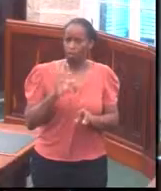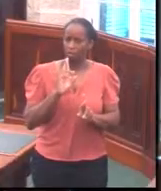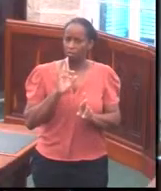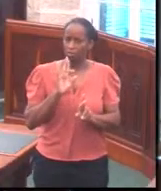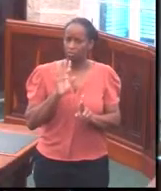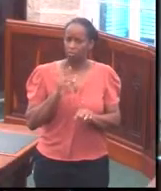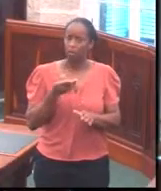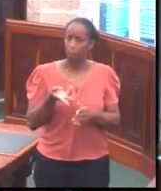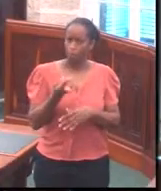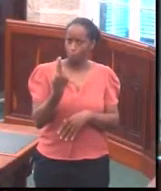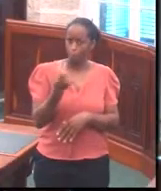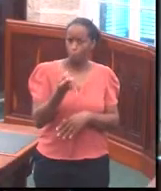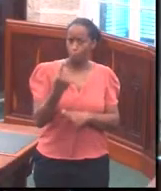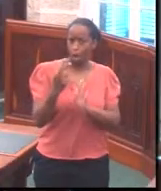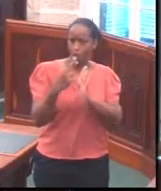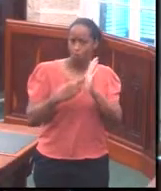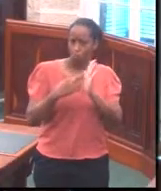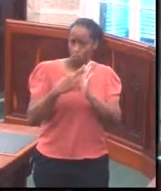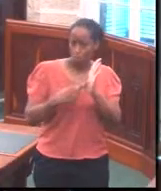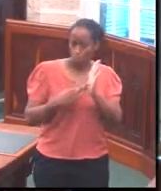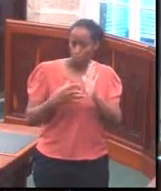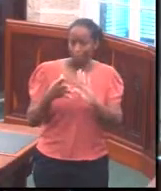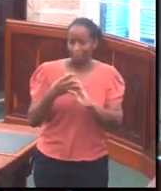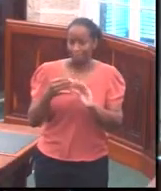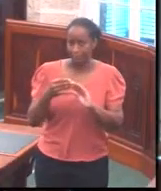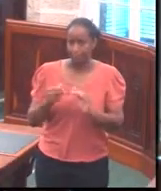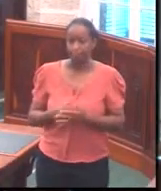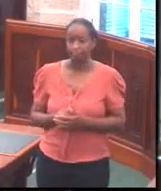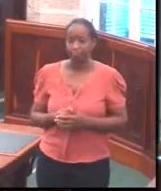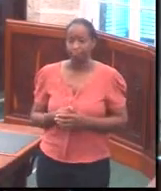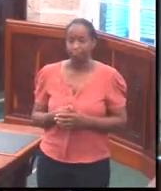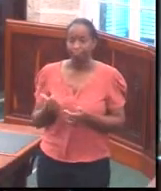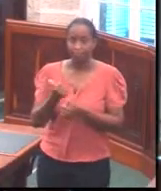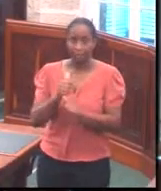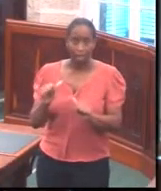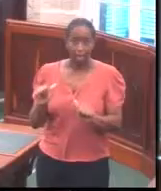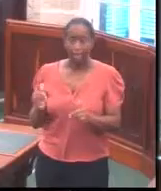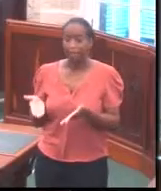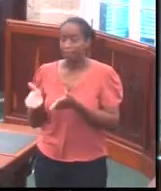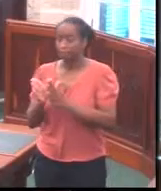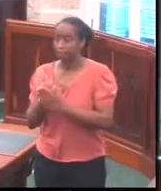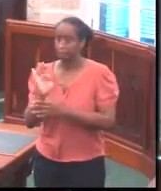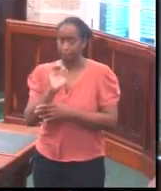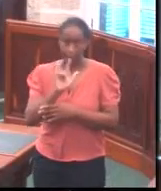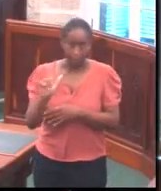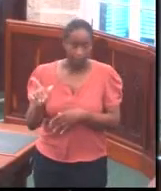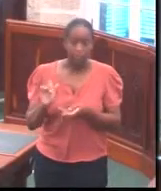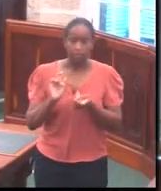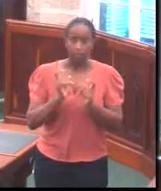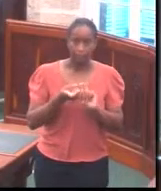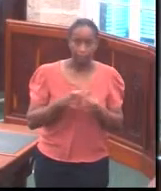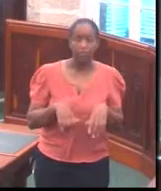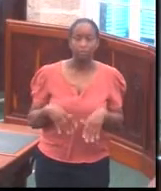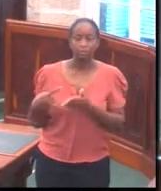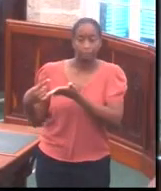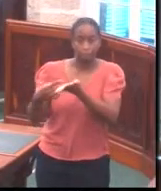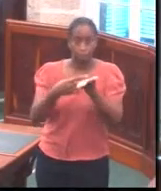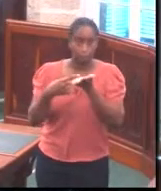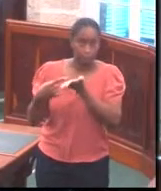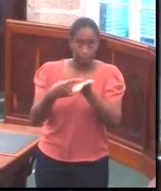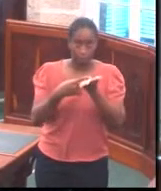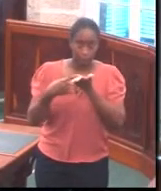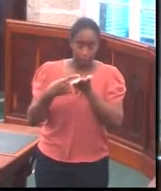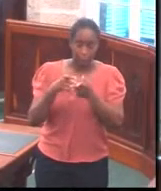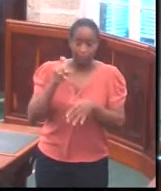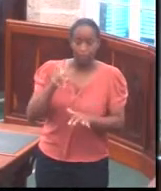I'll hear you read it, sir. Debate upon any motion, bill, or amendment thereto shall be relevant to such motion, bill, or